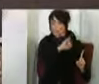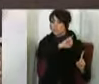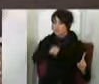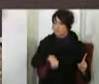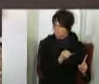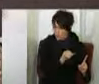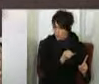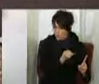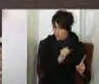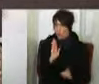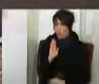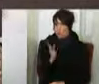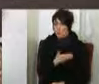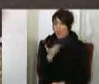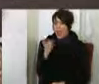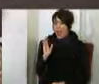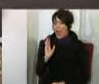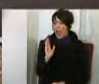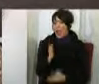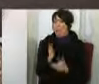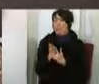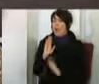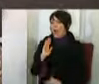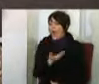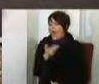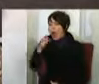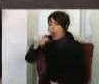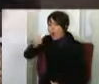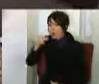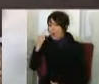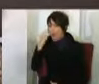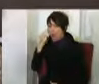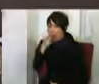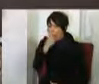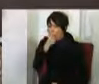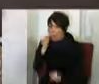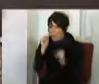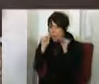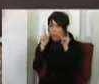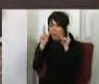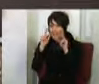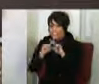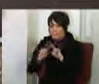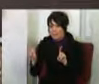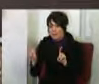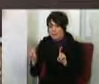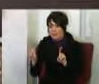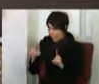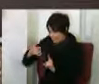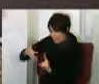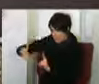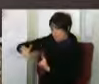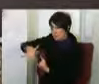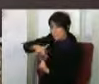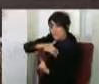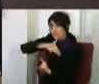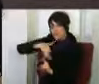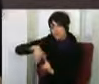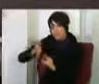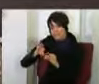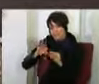own eyes, be different for us and for those who surround us. And those